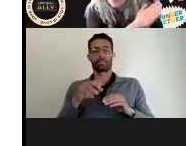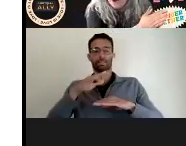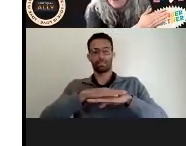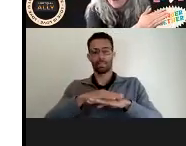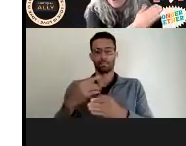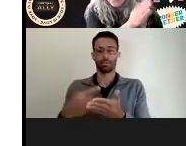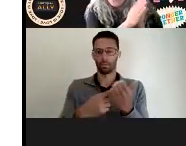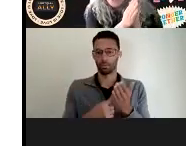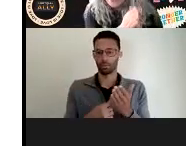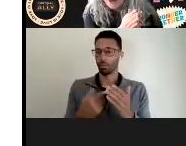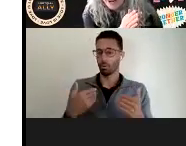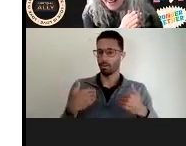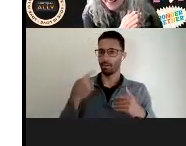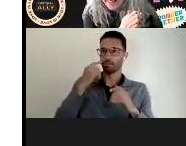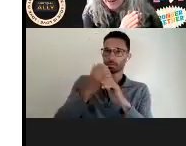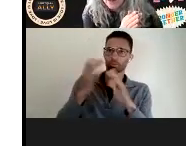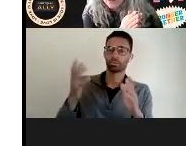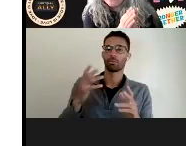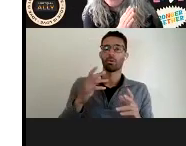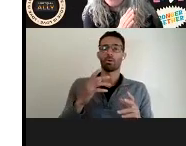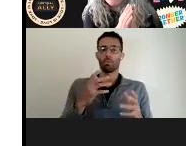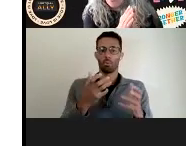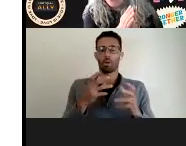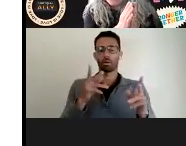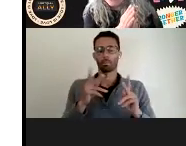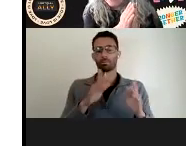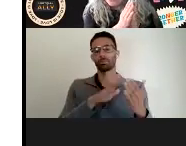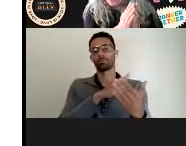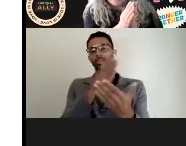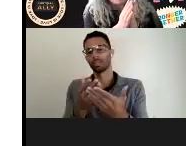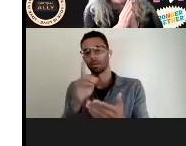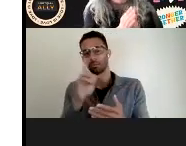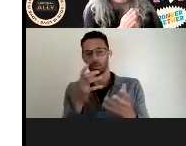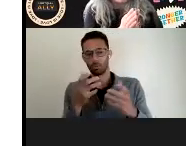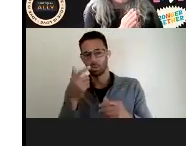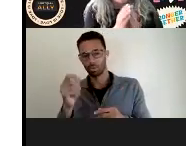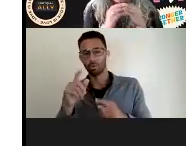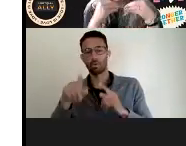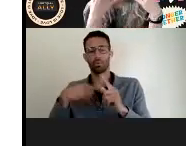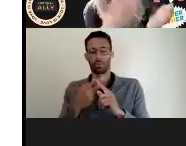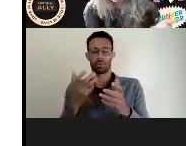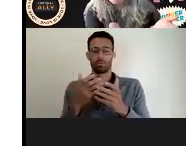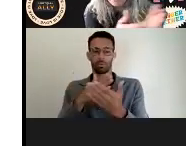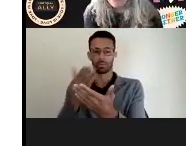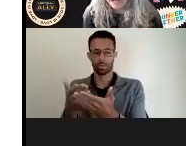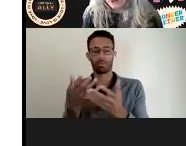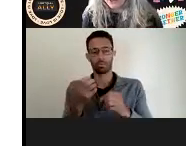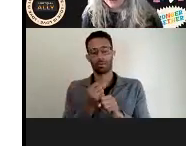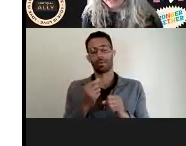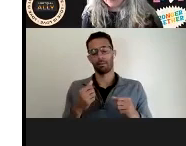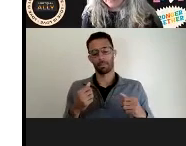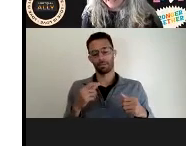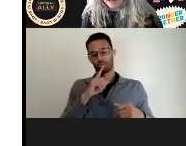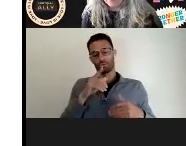can get where they want to go when they want to get there, that we have all the voices shaping that system. So I just invite you